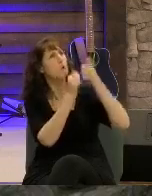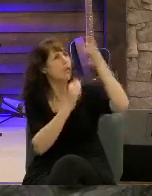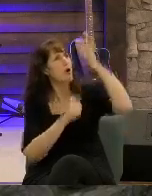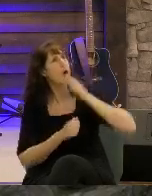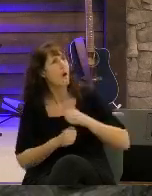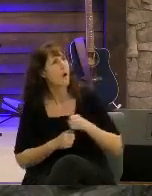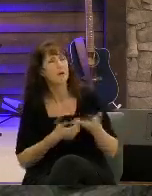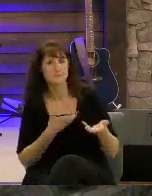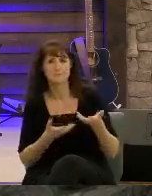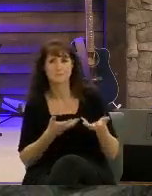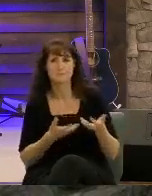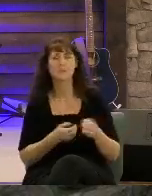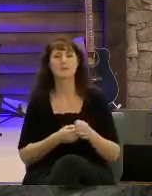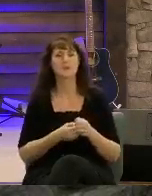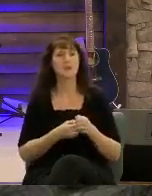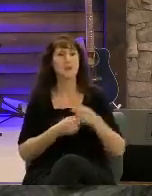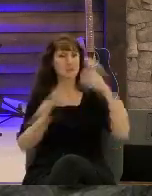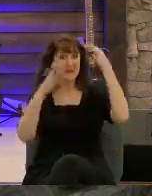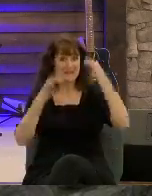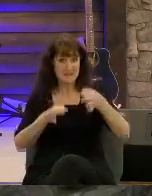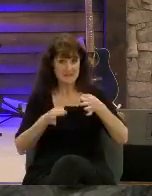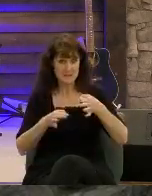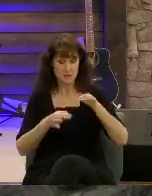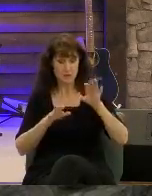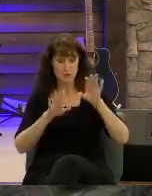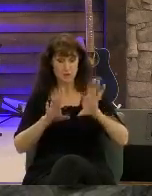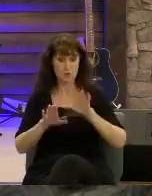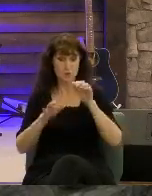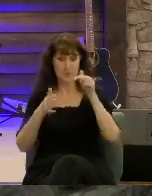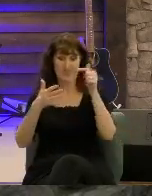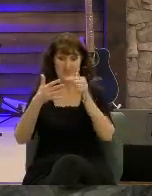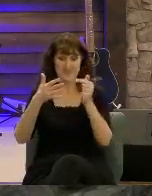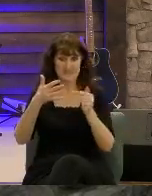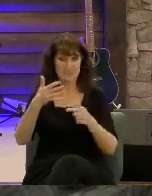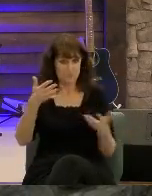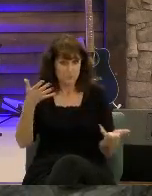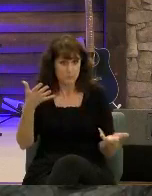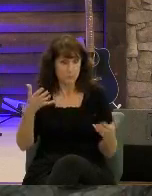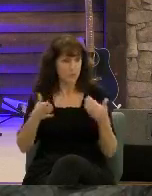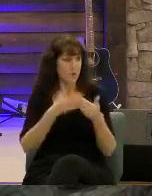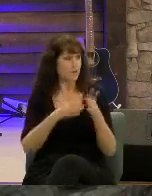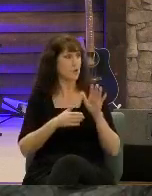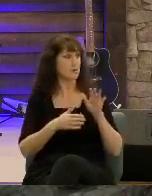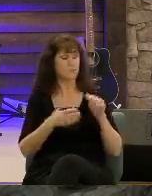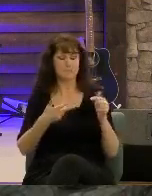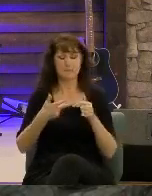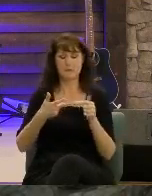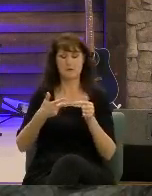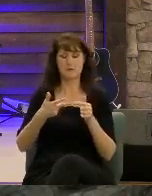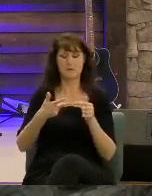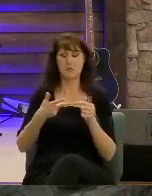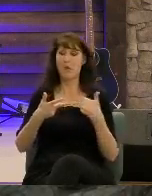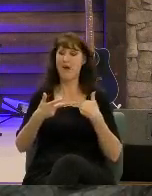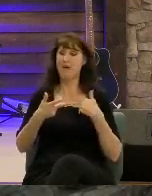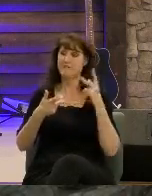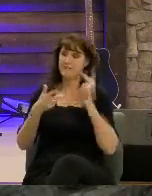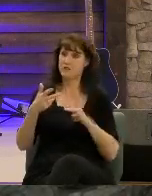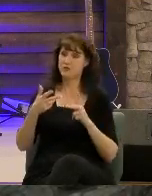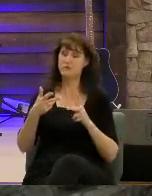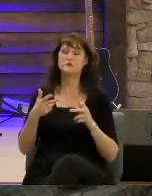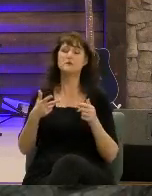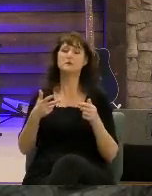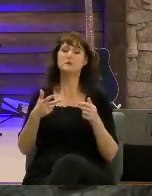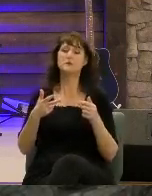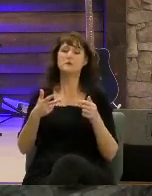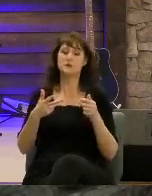say, and make a decision to do that, right? And then means you have a vision, you're committed to doing it, how will you complete it,